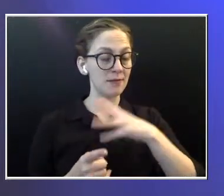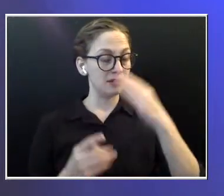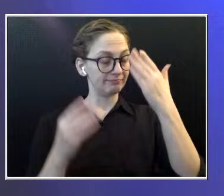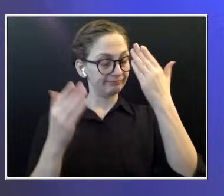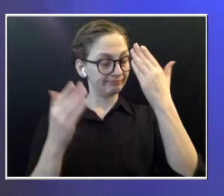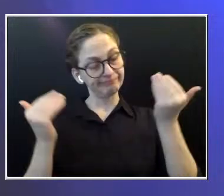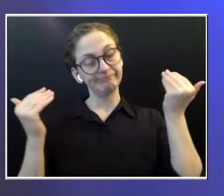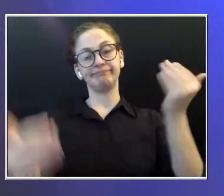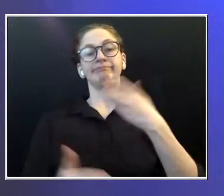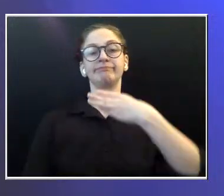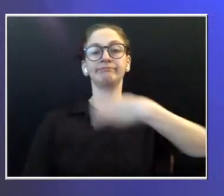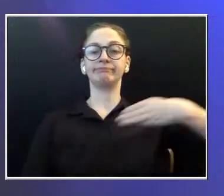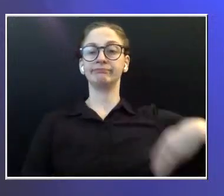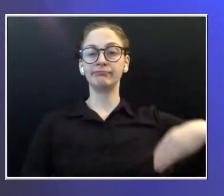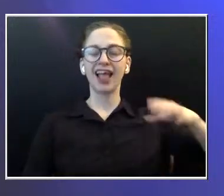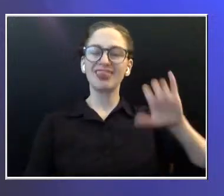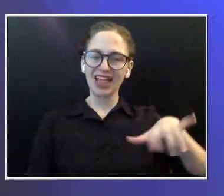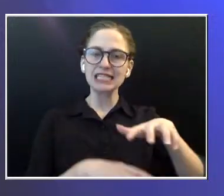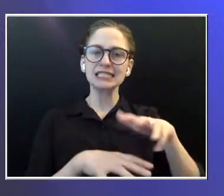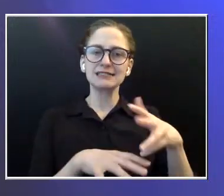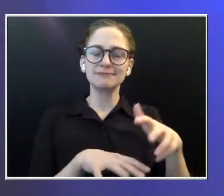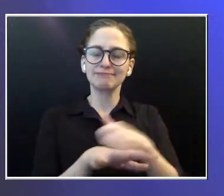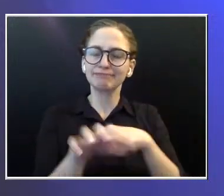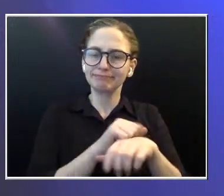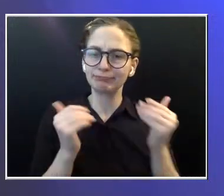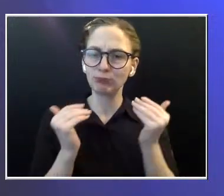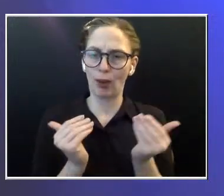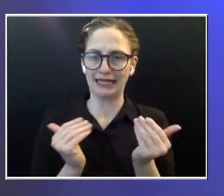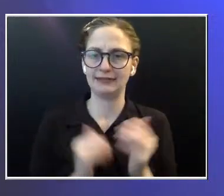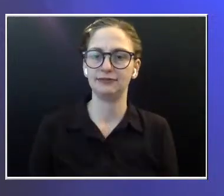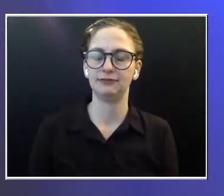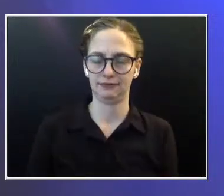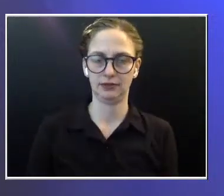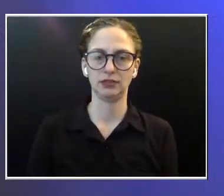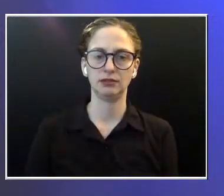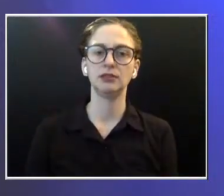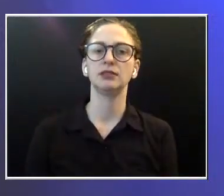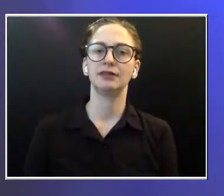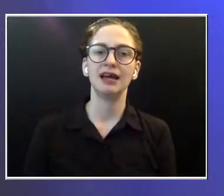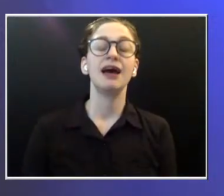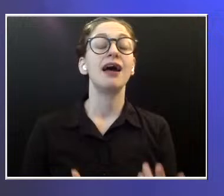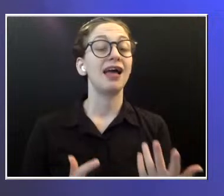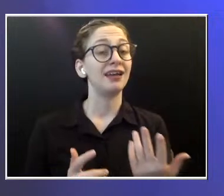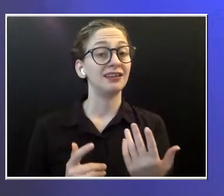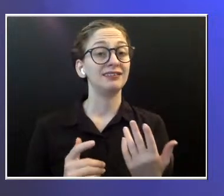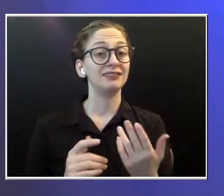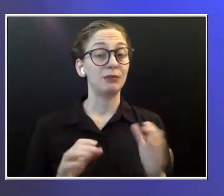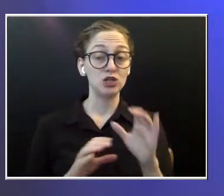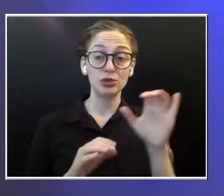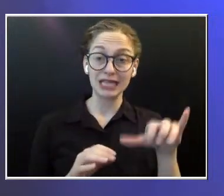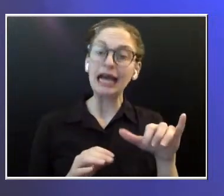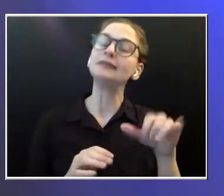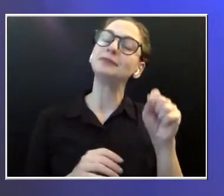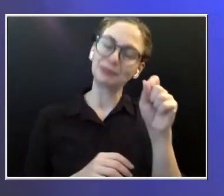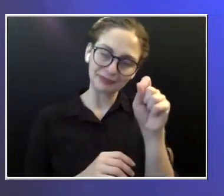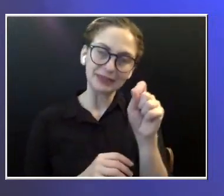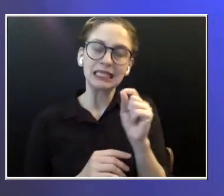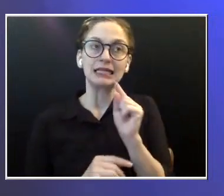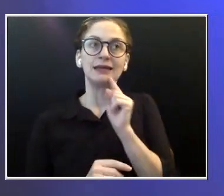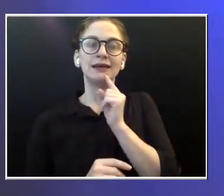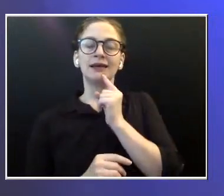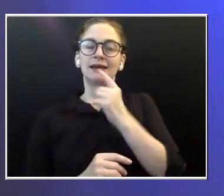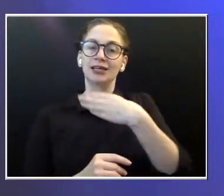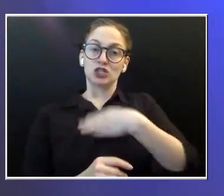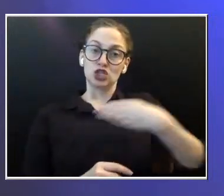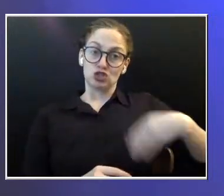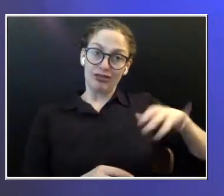for a cancer diagnosis. And by being proactive and doing that surgery, although a big surgery at the time, you're decreasing your